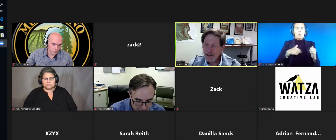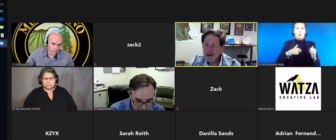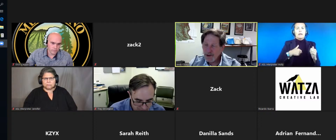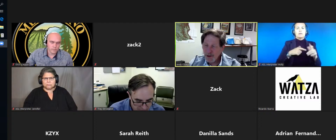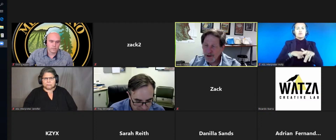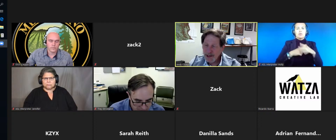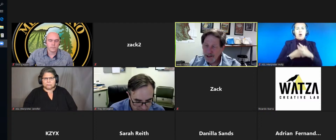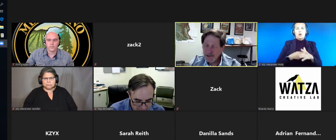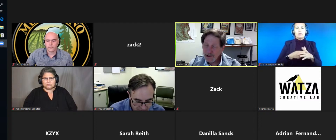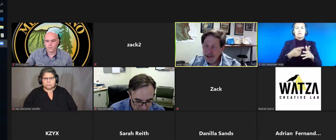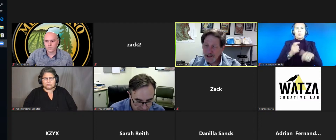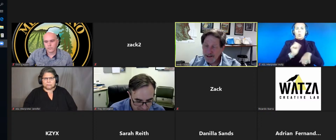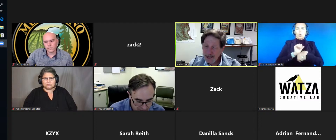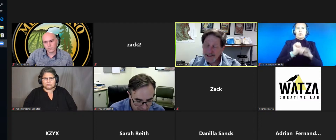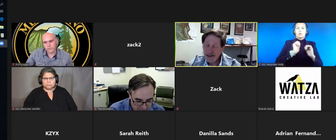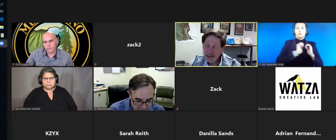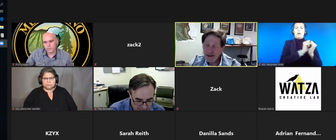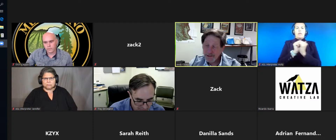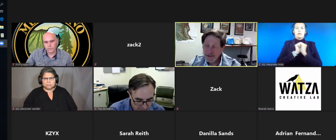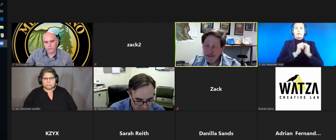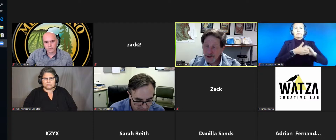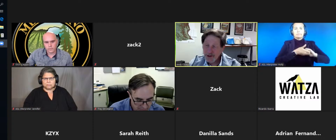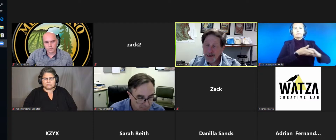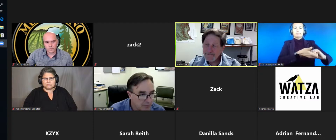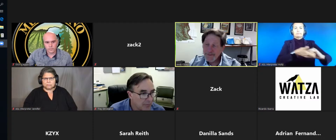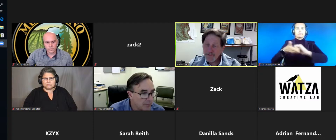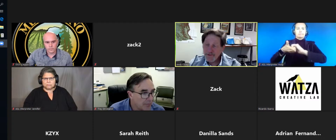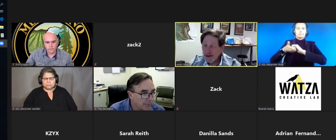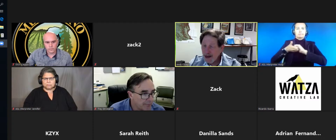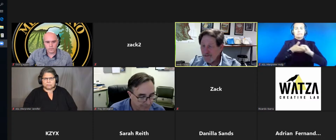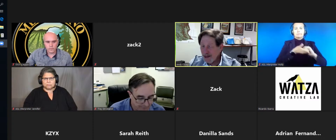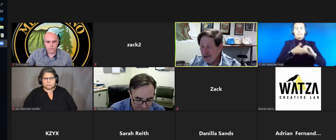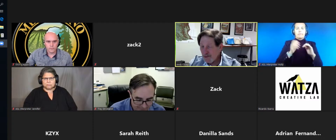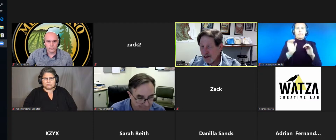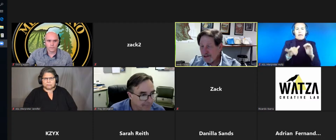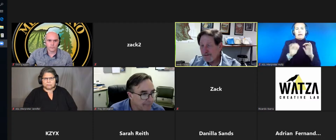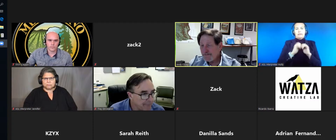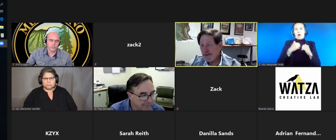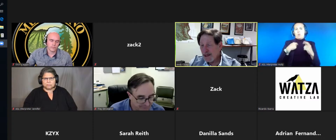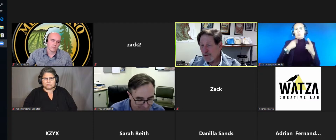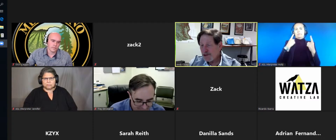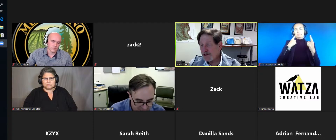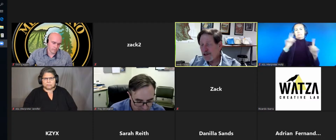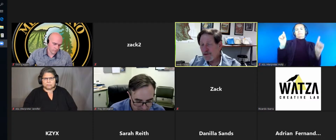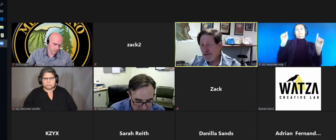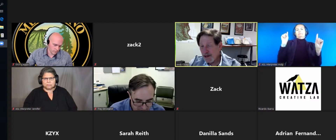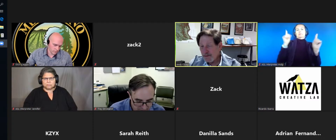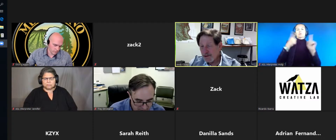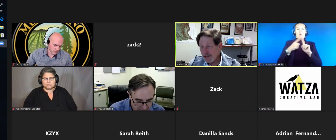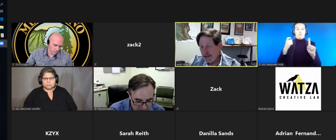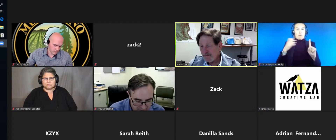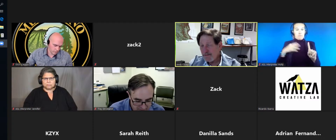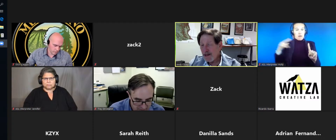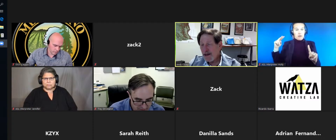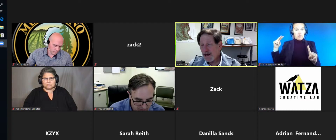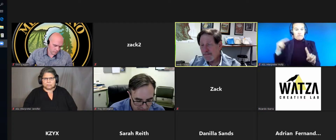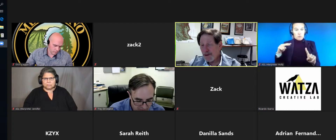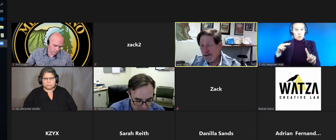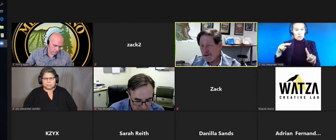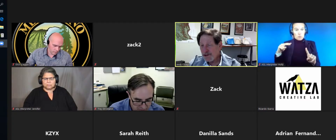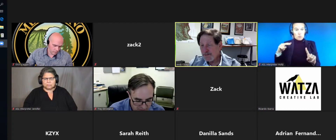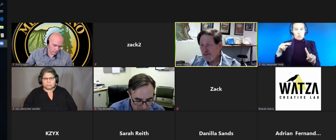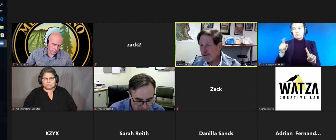working, coordinated machine, and that's how we got through this. So from my vantage point, it was an incredible team